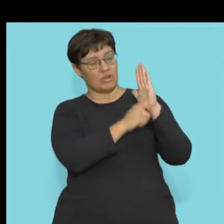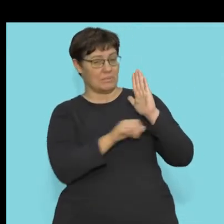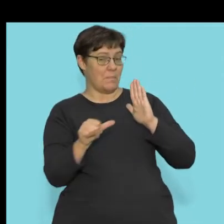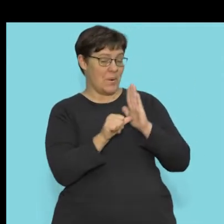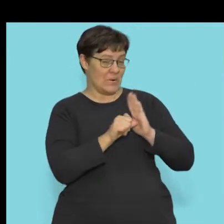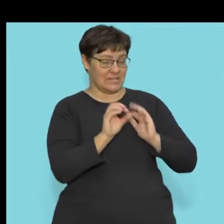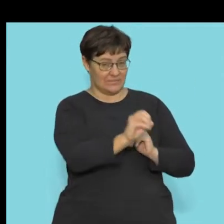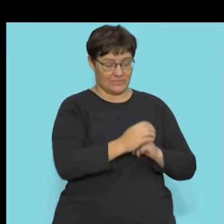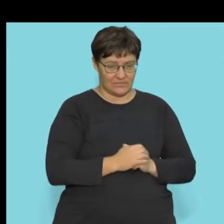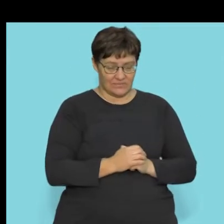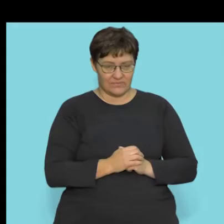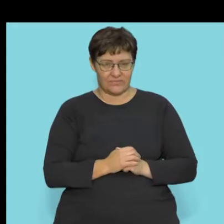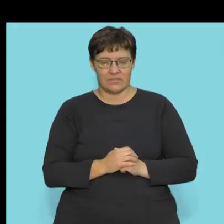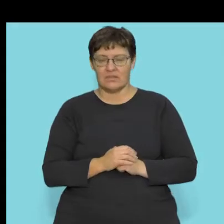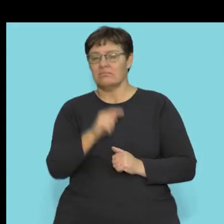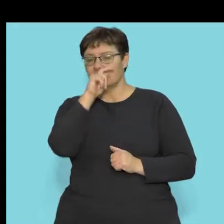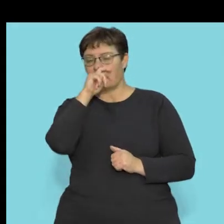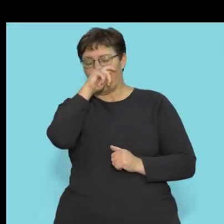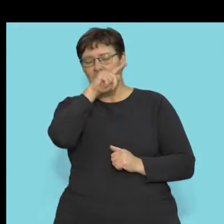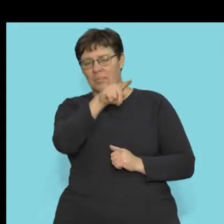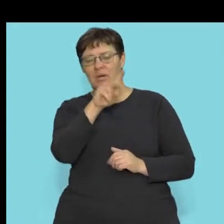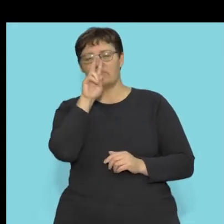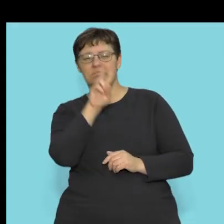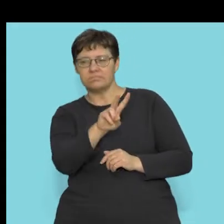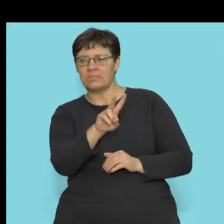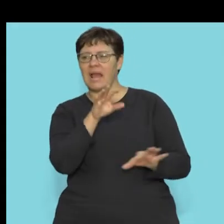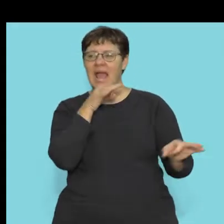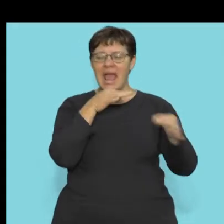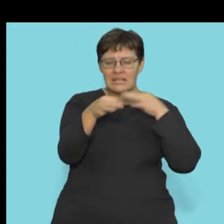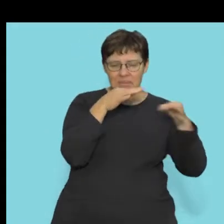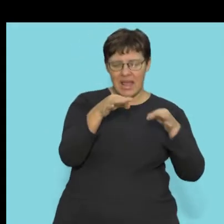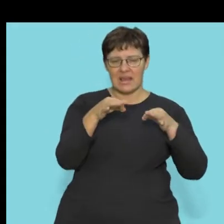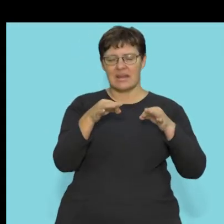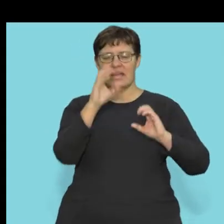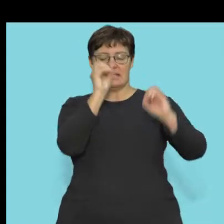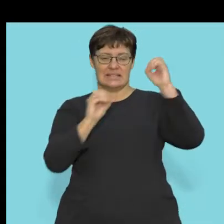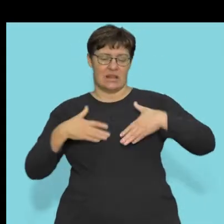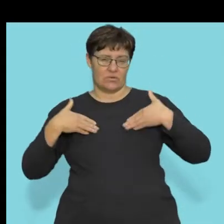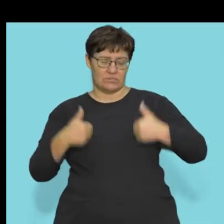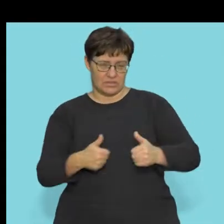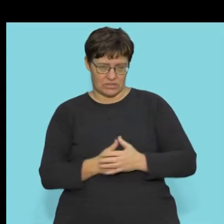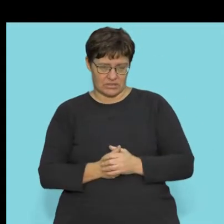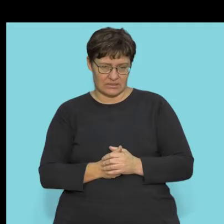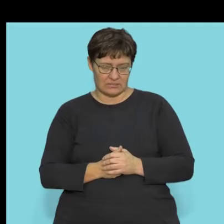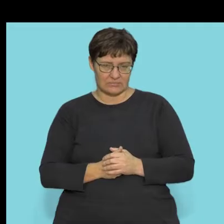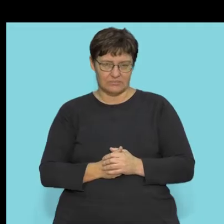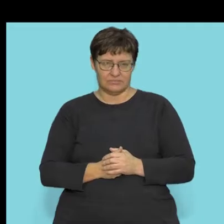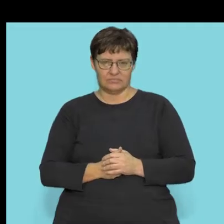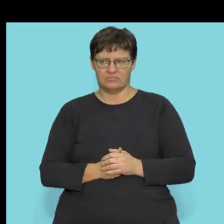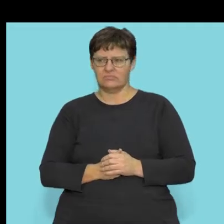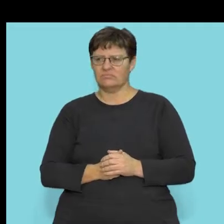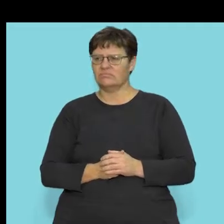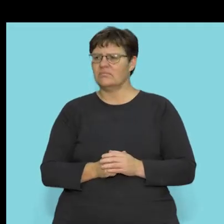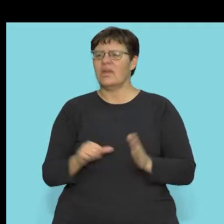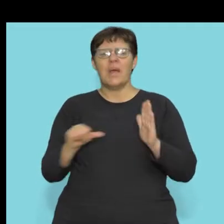get straight into the core concepts. In our lesson, we're going to be spending some time defining cellular respiration. We